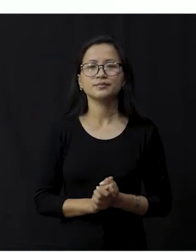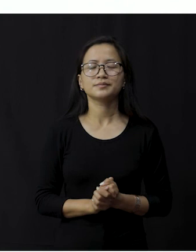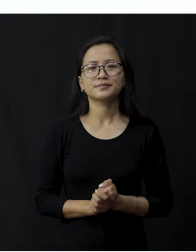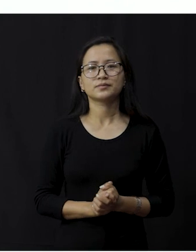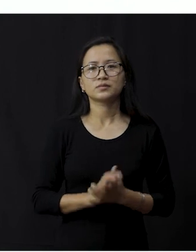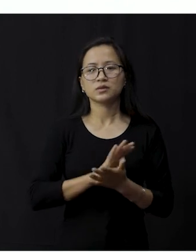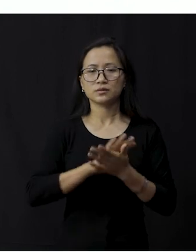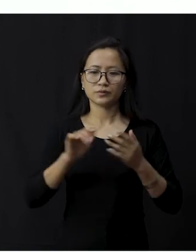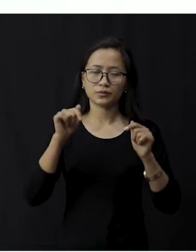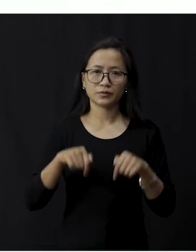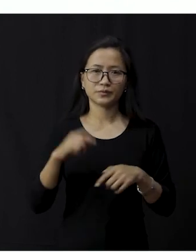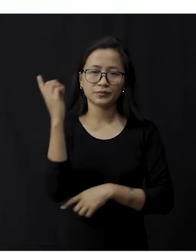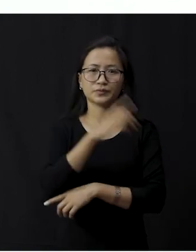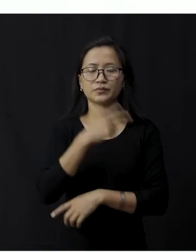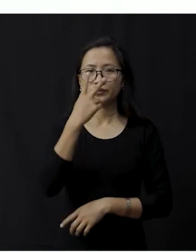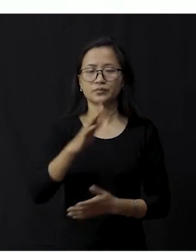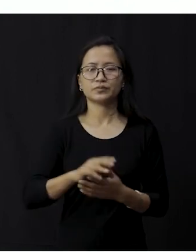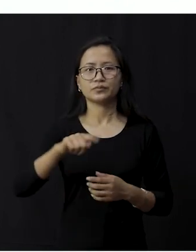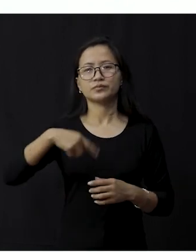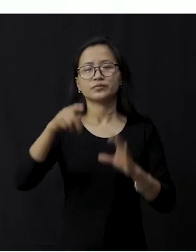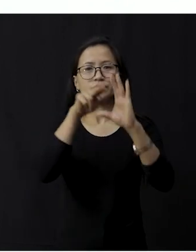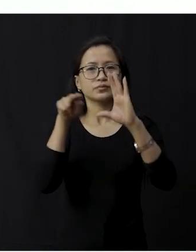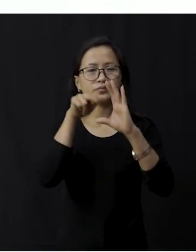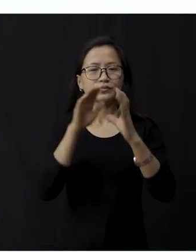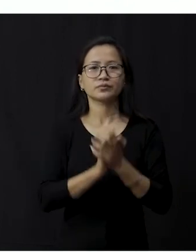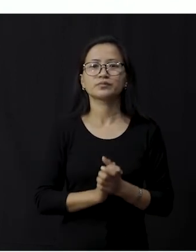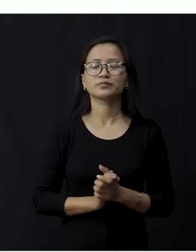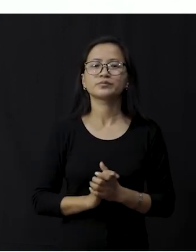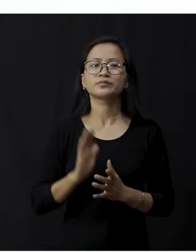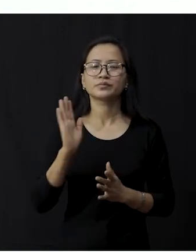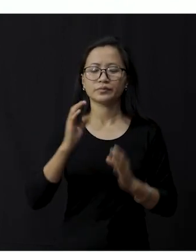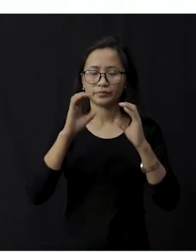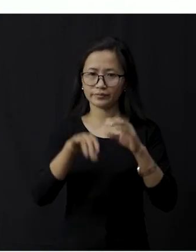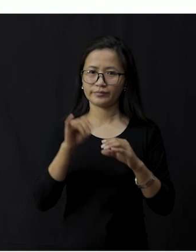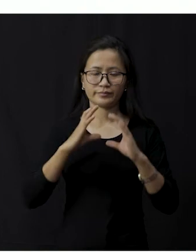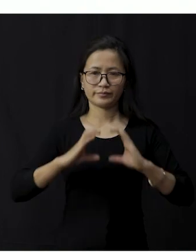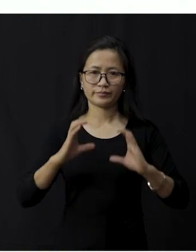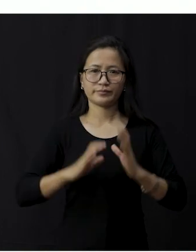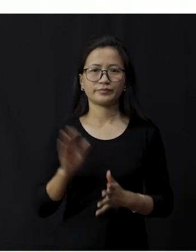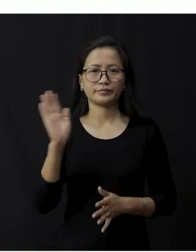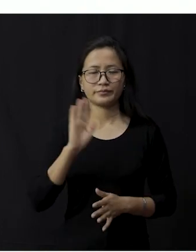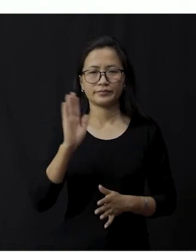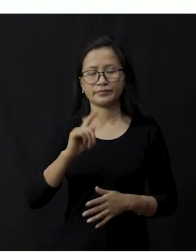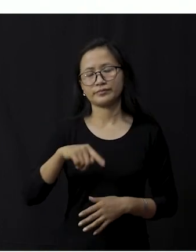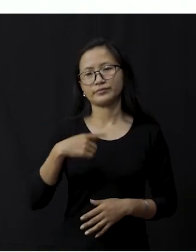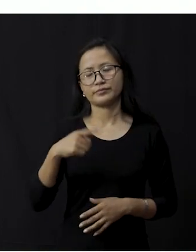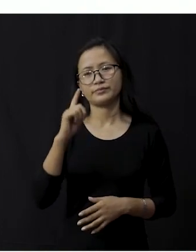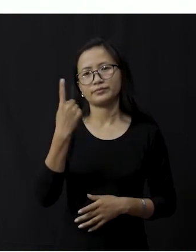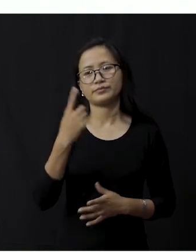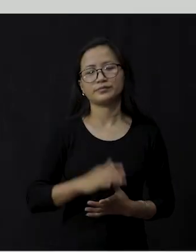so that's it for today. I will see you all again in my next video. Till then, take care. Bye-bye, everyone.